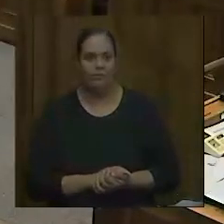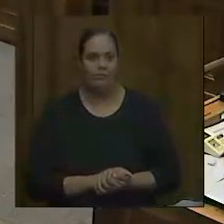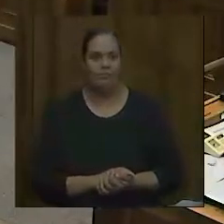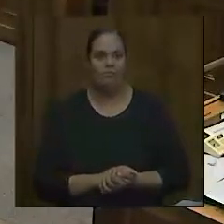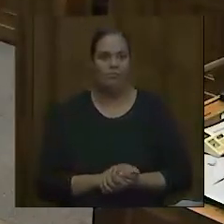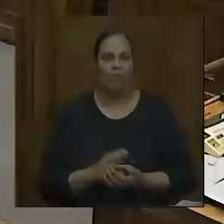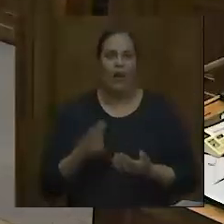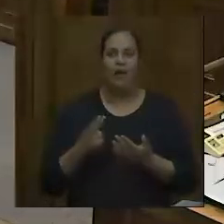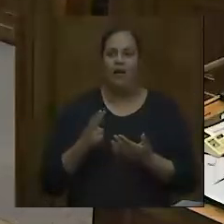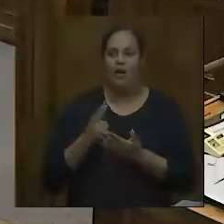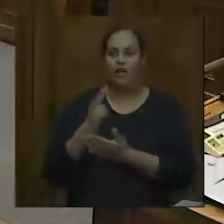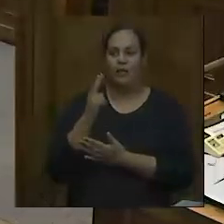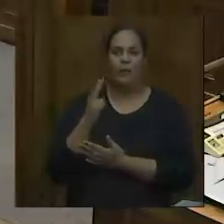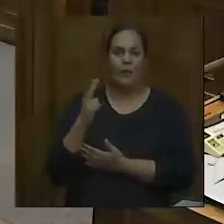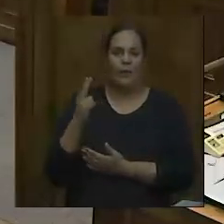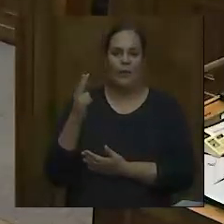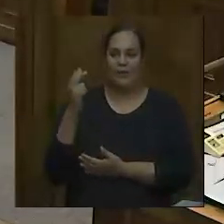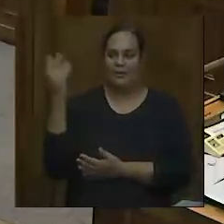Honourable Madam Speaker,